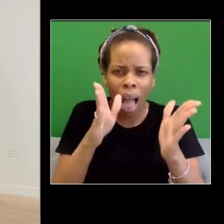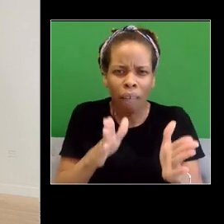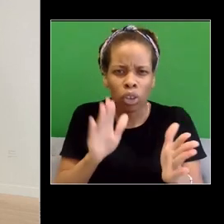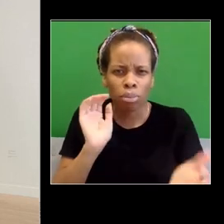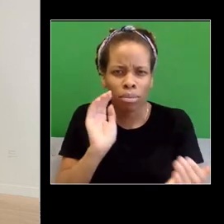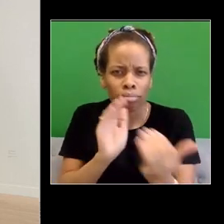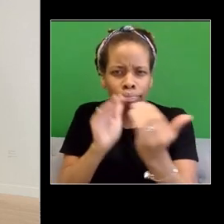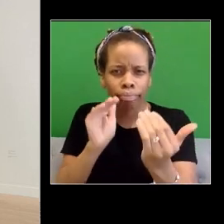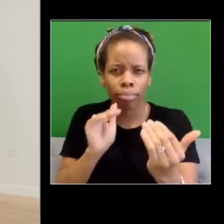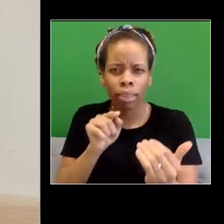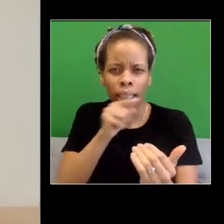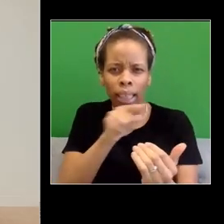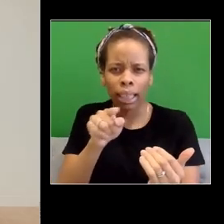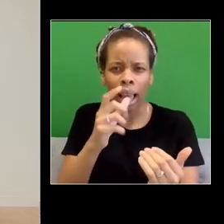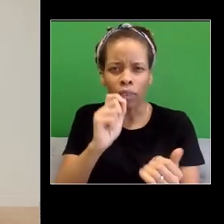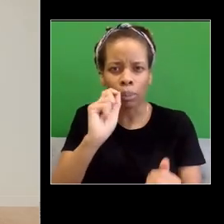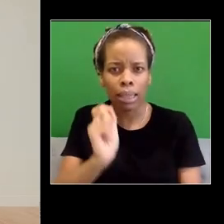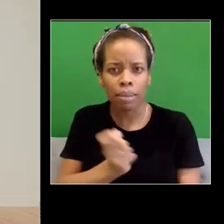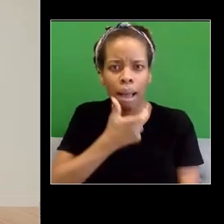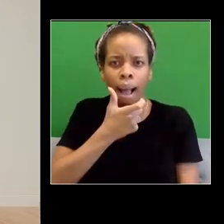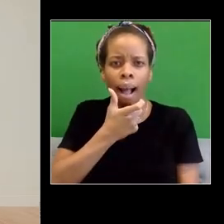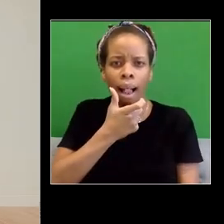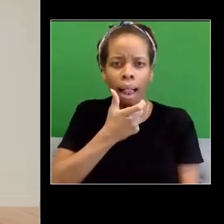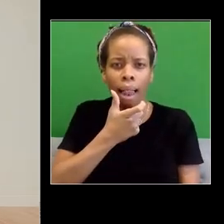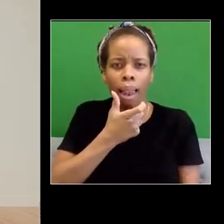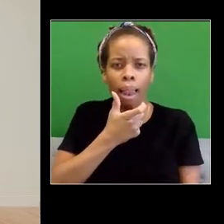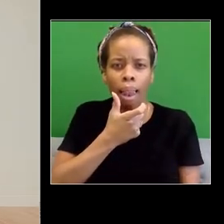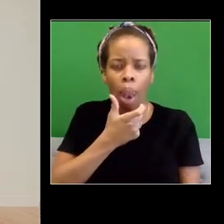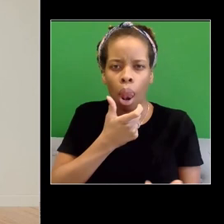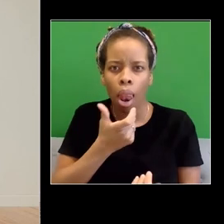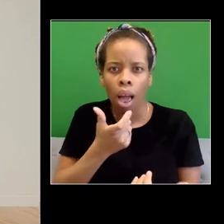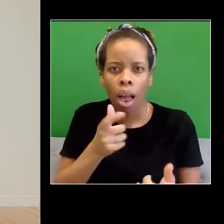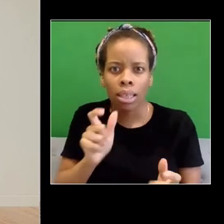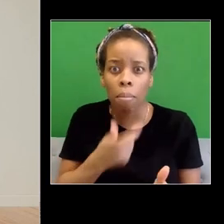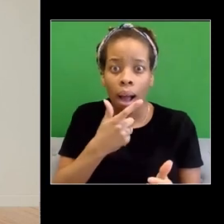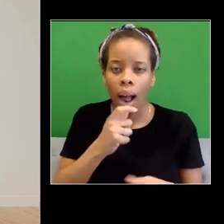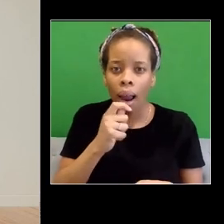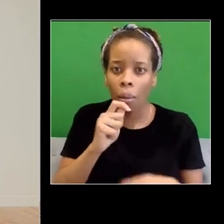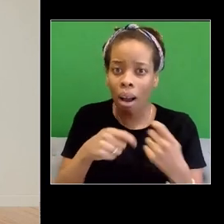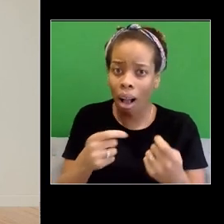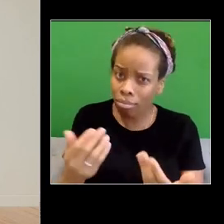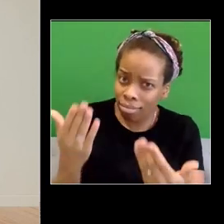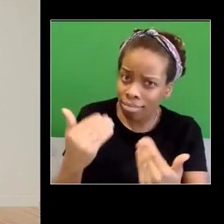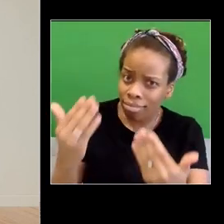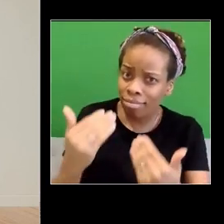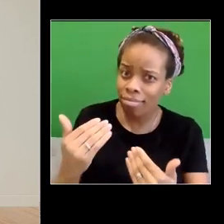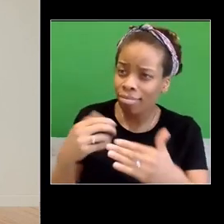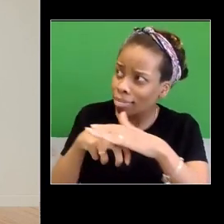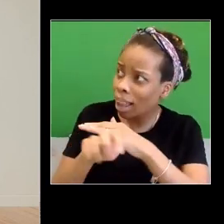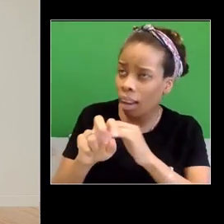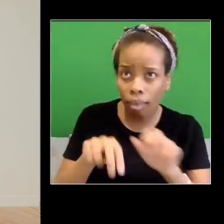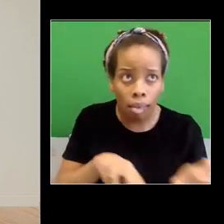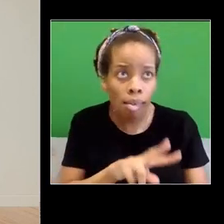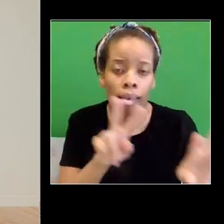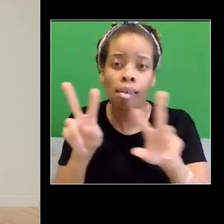right, he had to be smiling. It had to be someone smiling. It had to be someone beckoning you in a sense, but also it had to be the right smile.